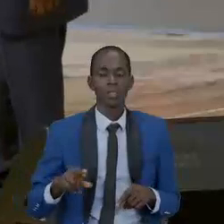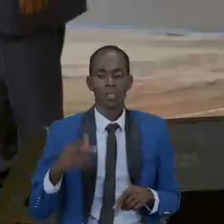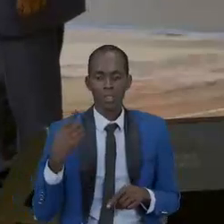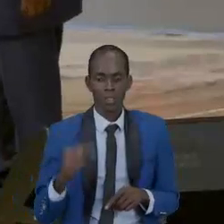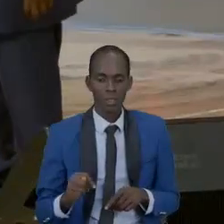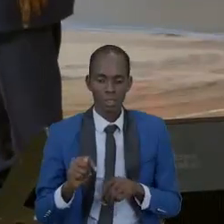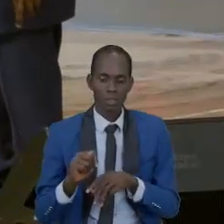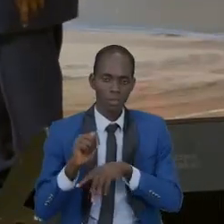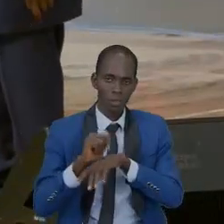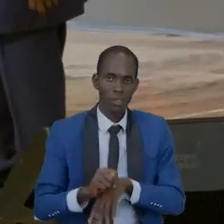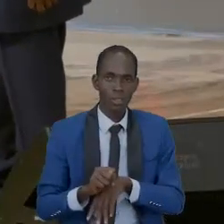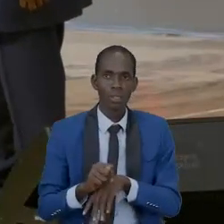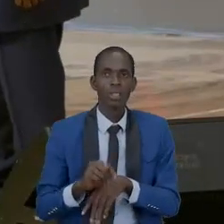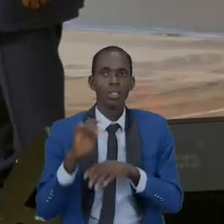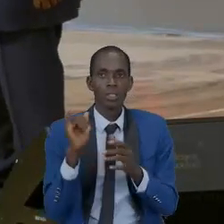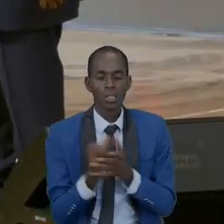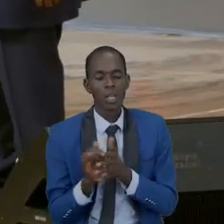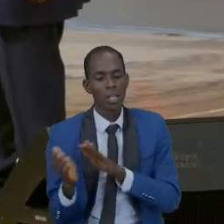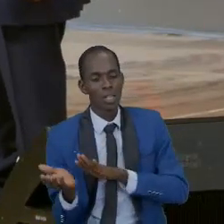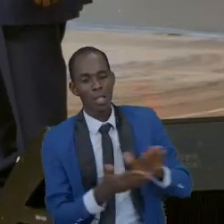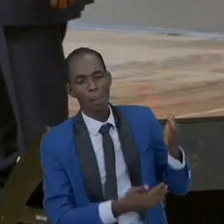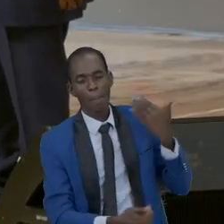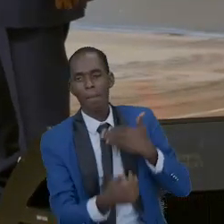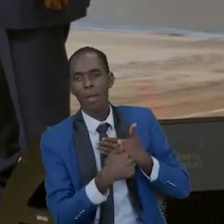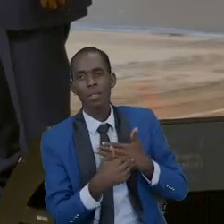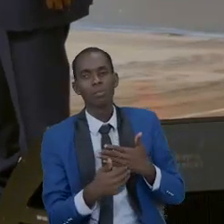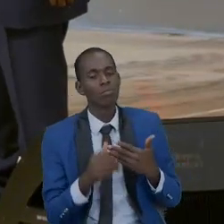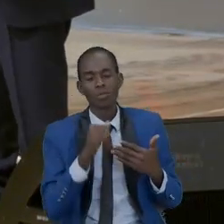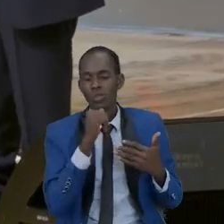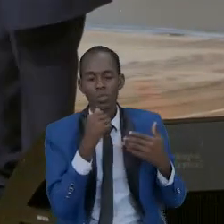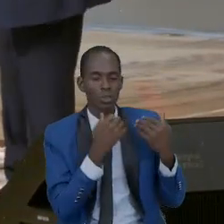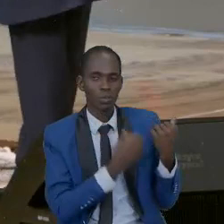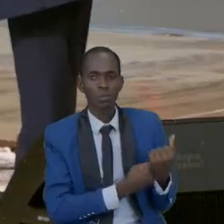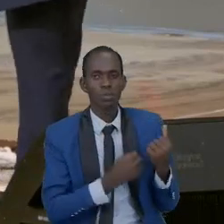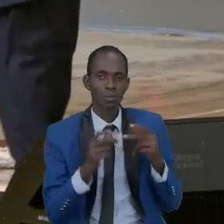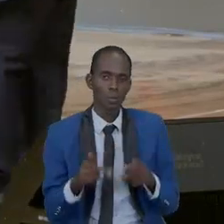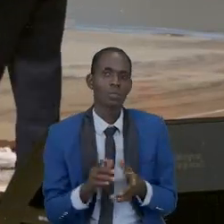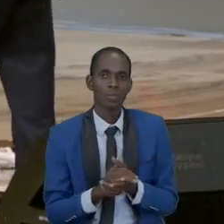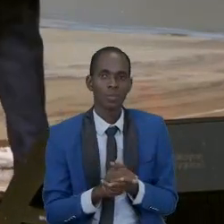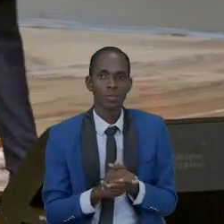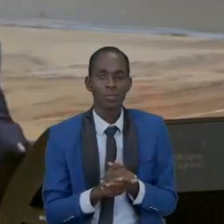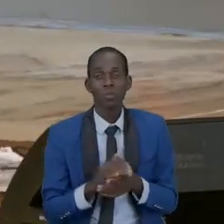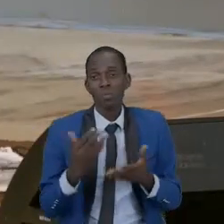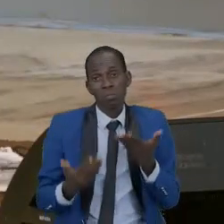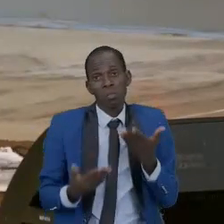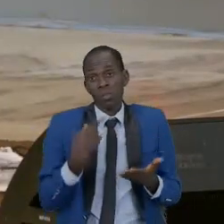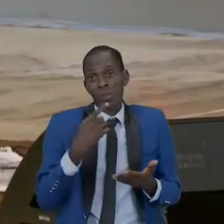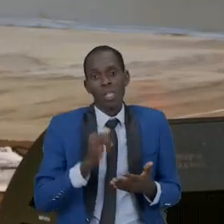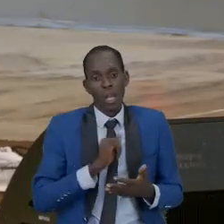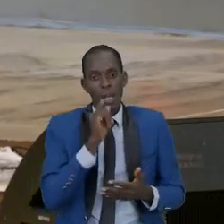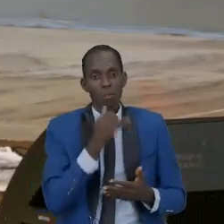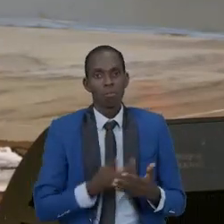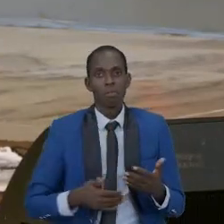tradition that he left behind, incorrigible. That although he says, I'm born